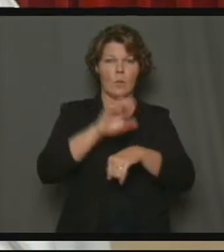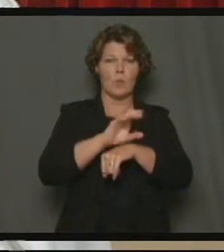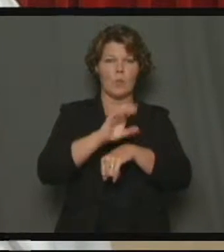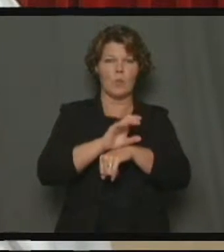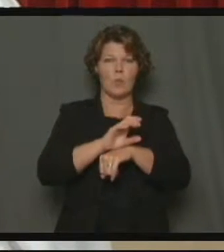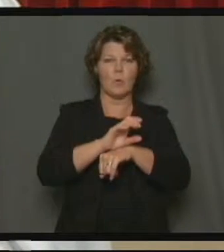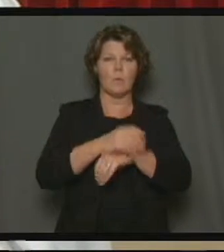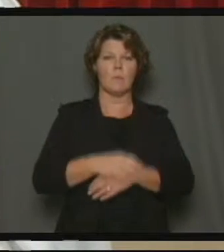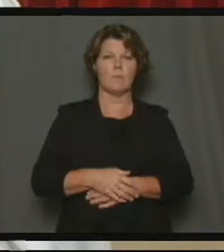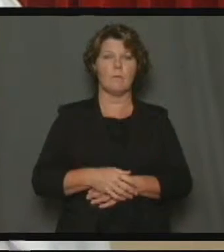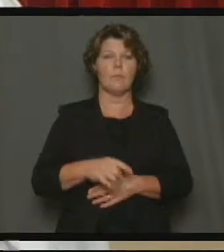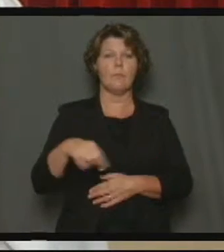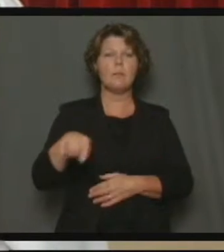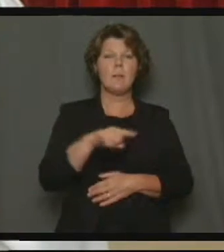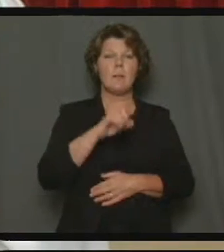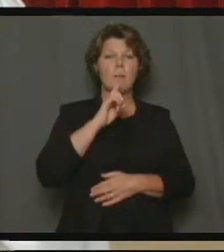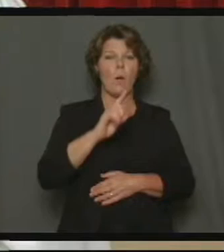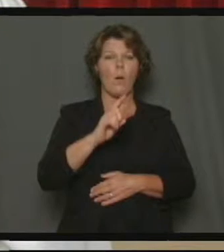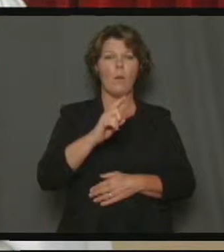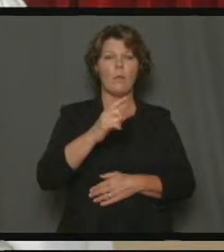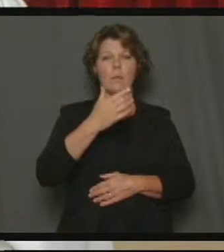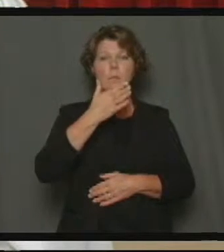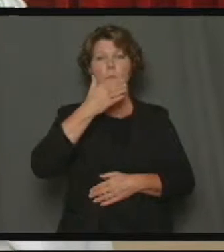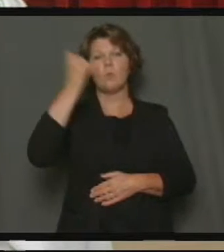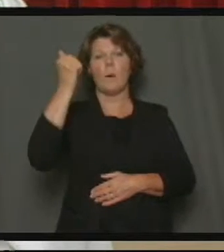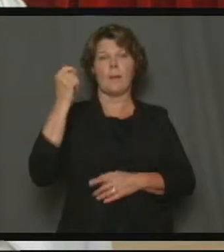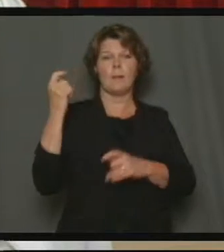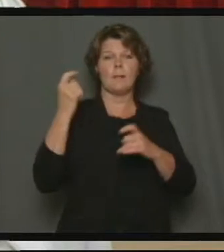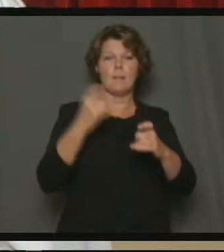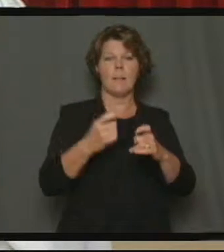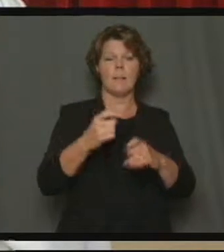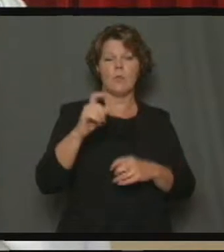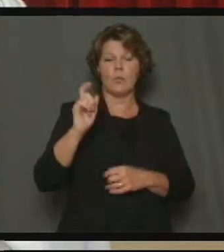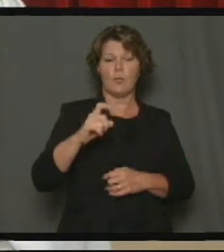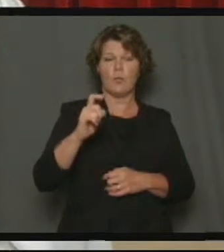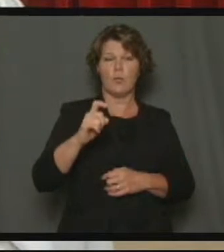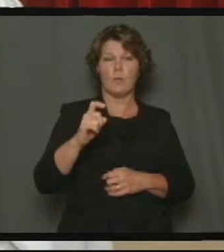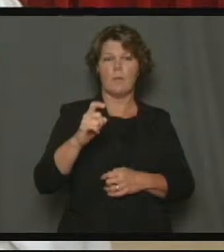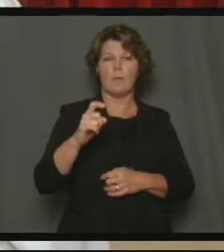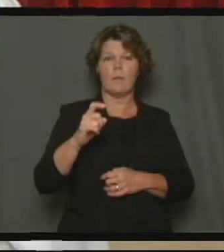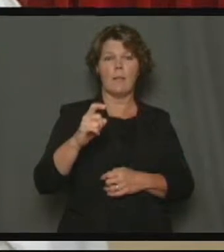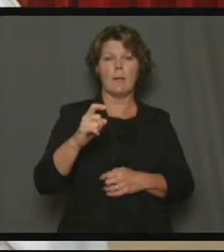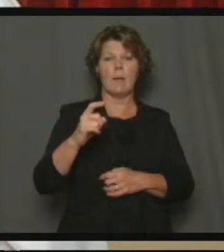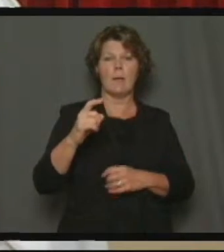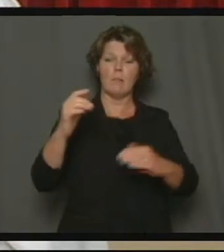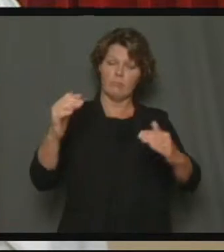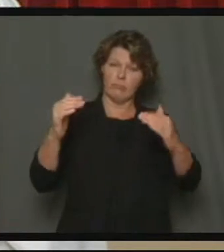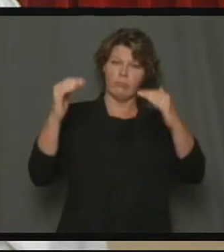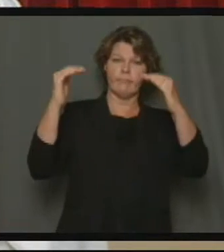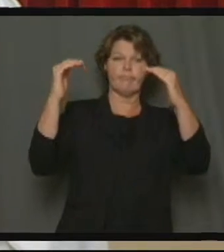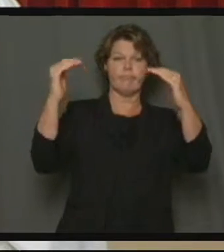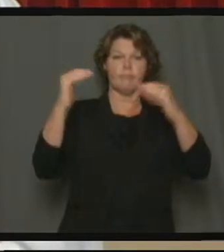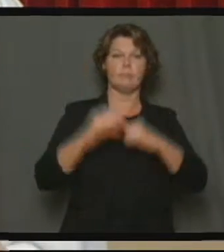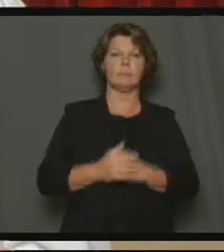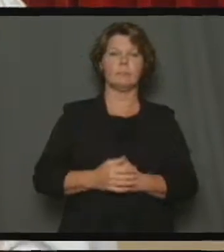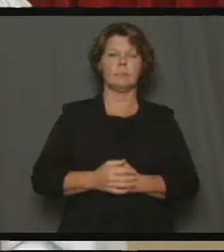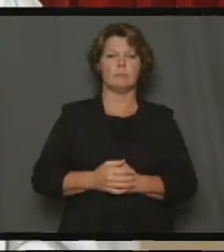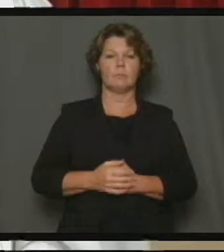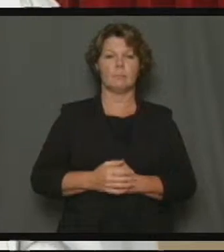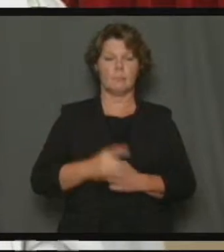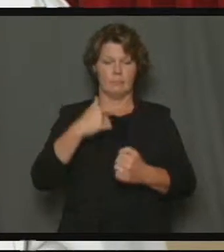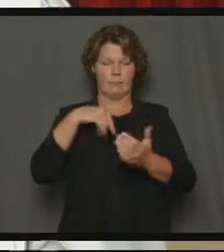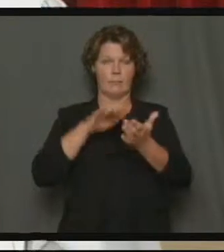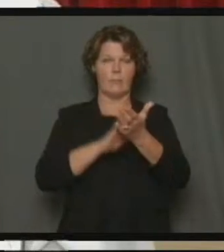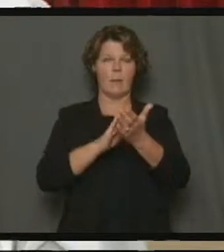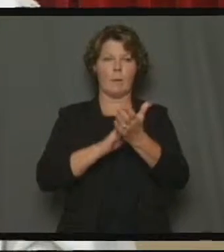Since these are the greatest gifts, they ought to be extolled very highly. And we ought to praise